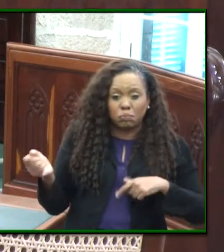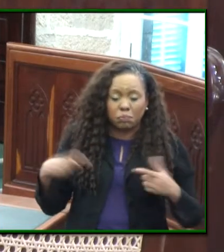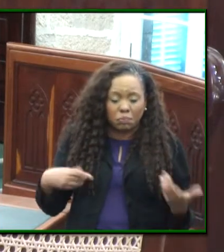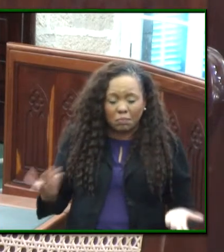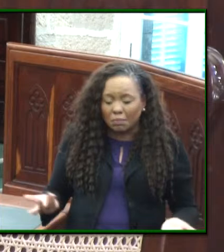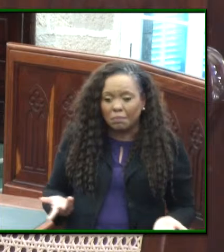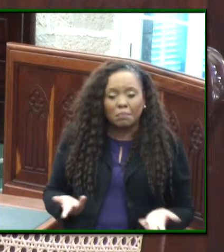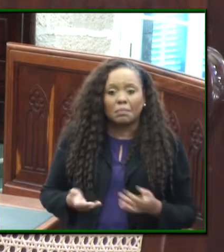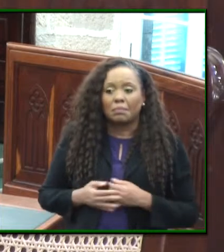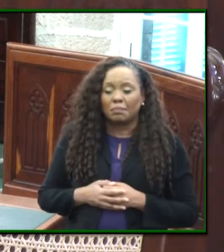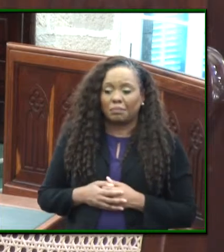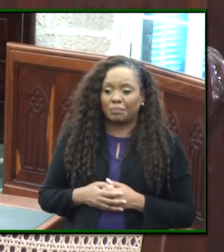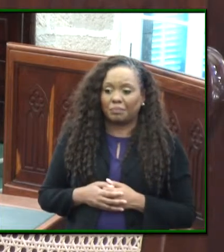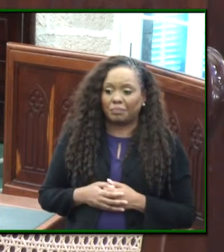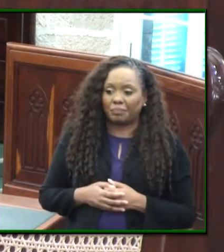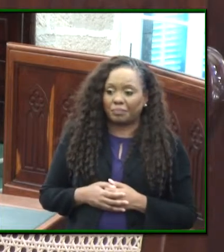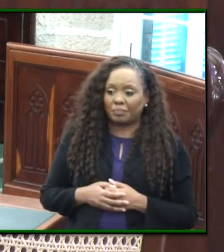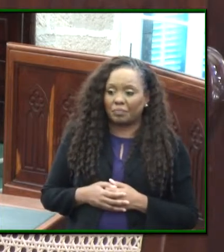ahead.